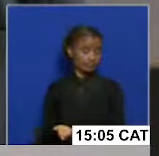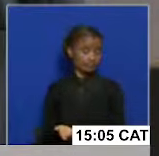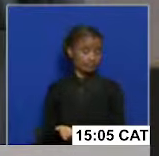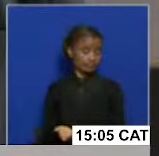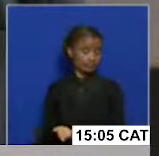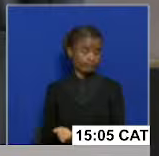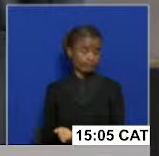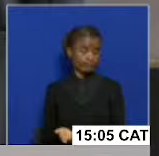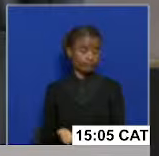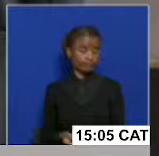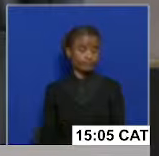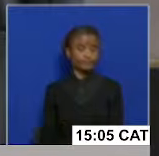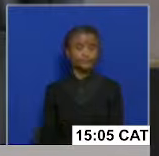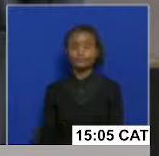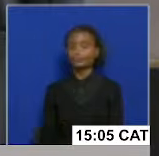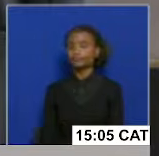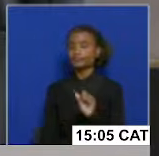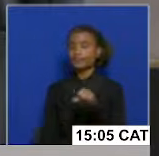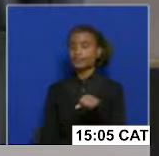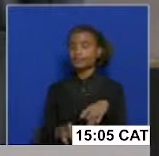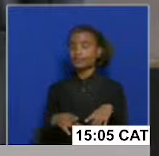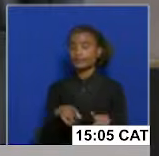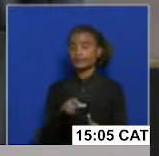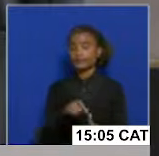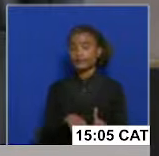Yes, Chairperson. So sheer luck.